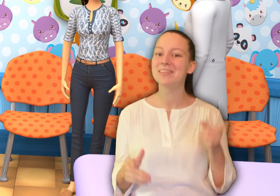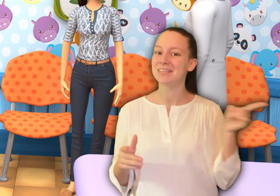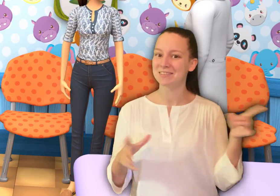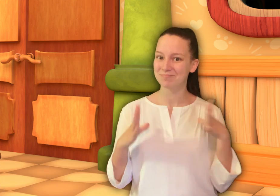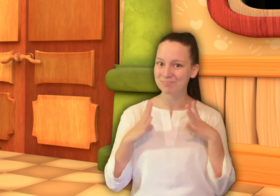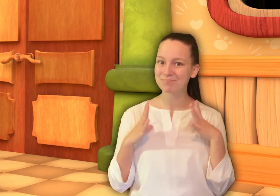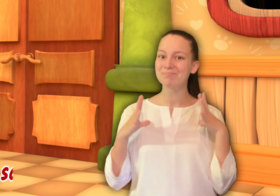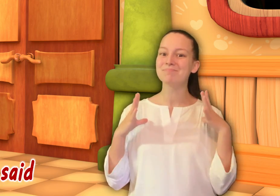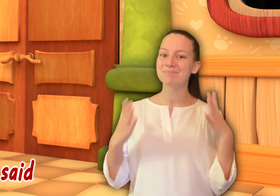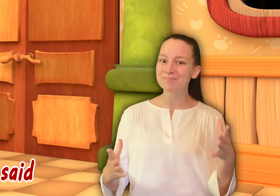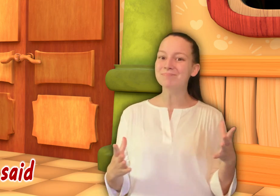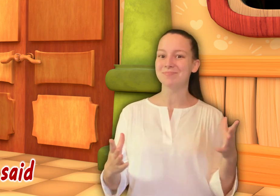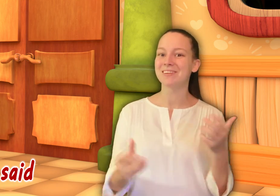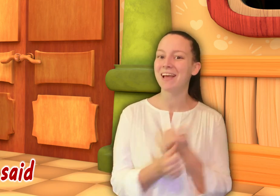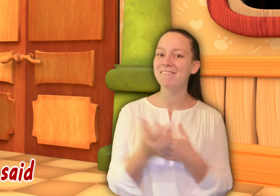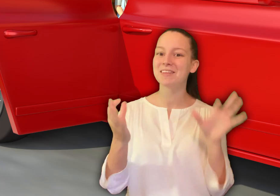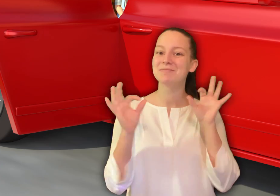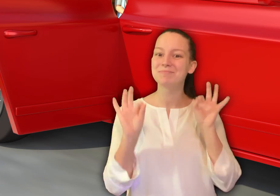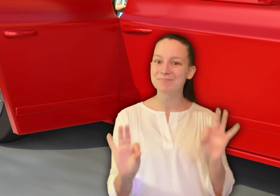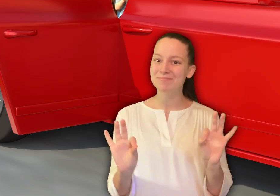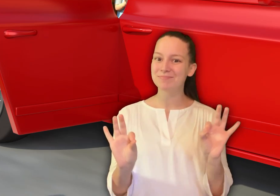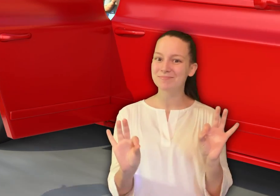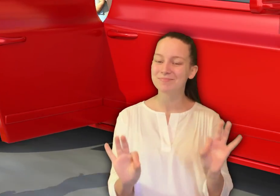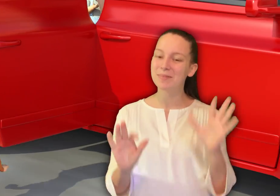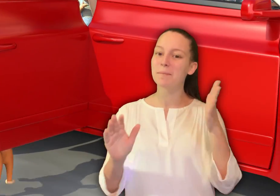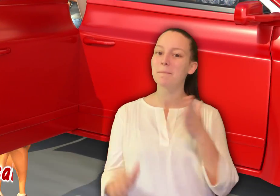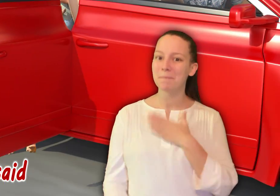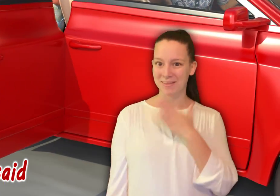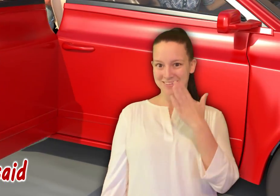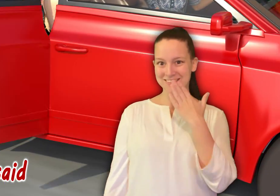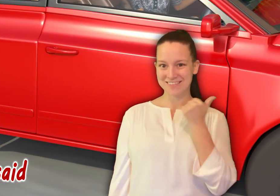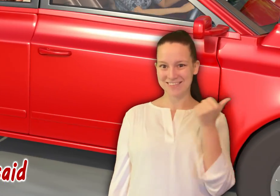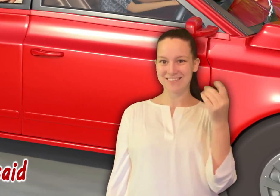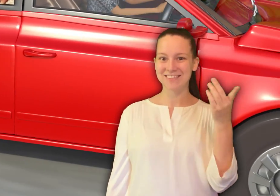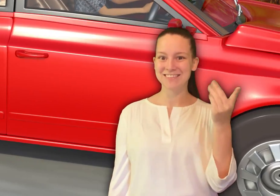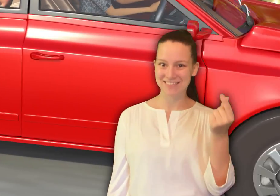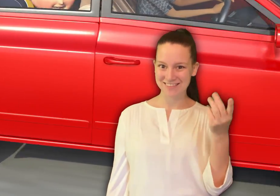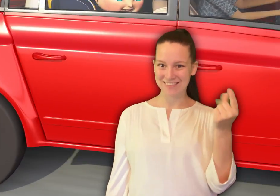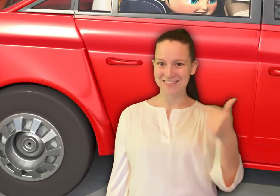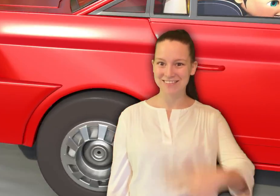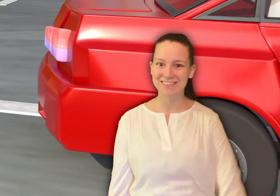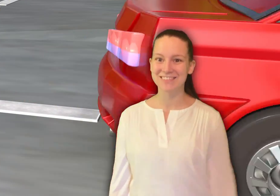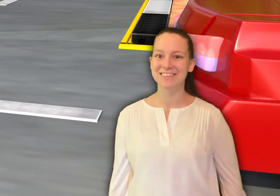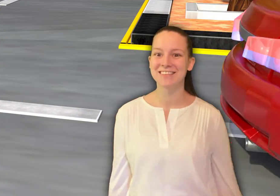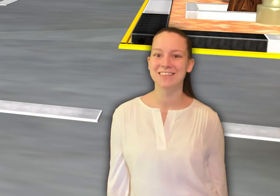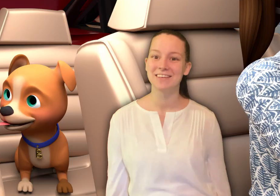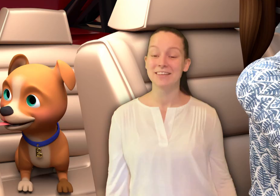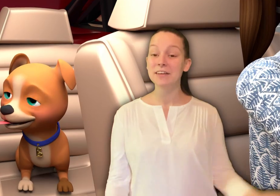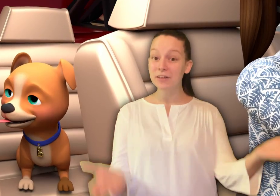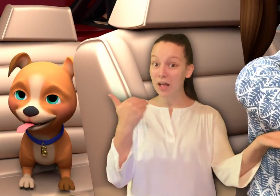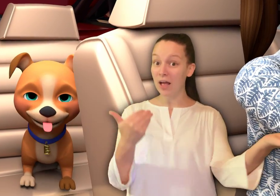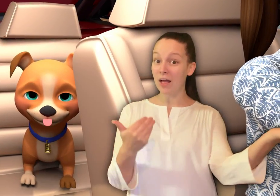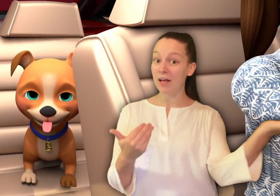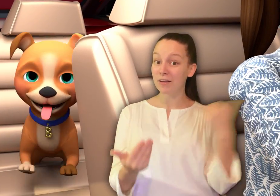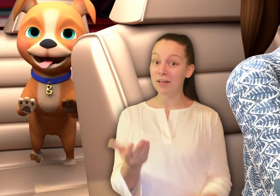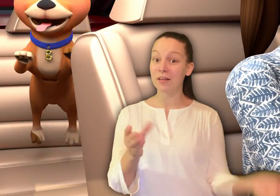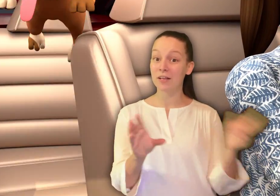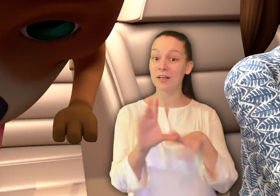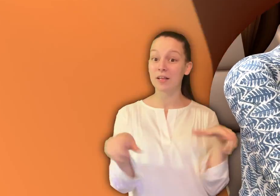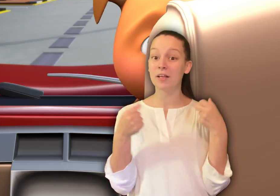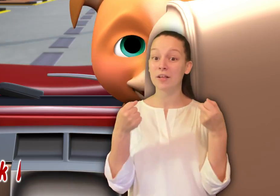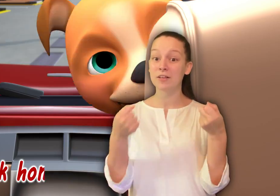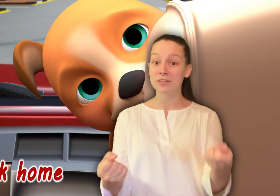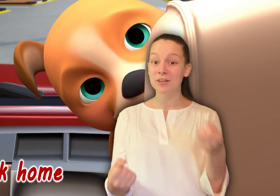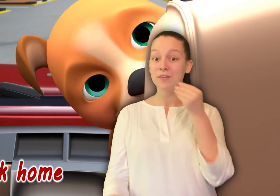said fine he said fine he said everything is fine he said my sweet puppy